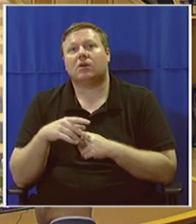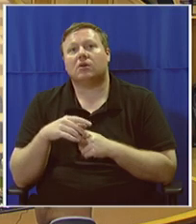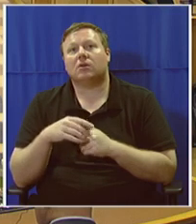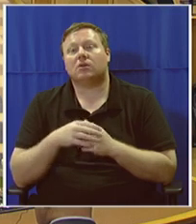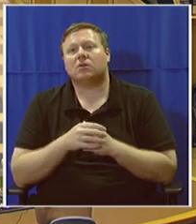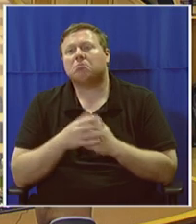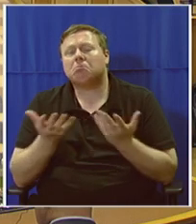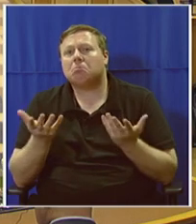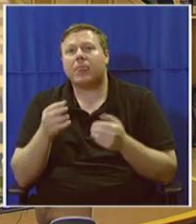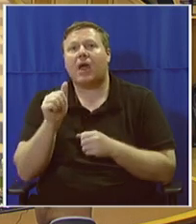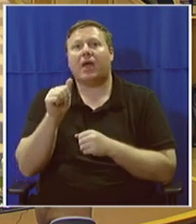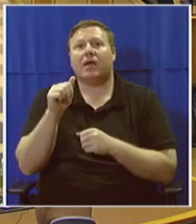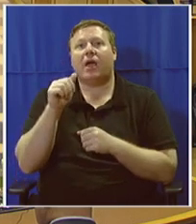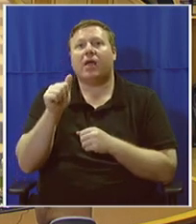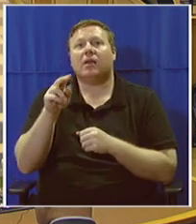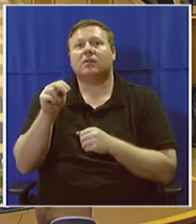ANC?